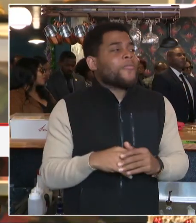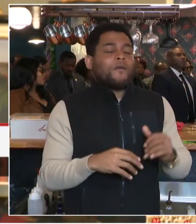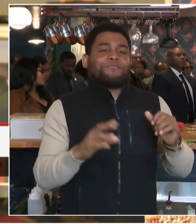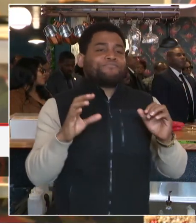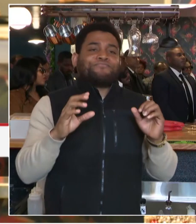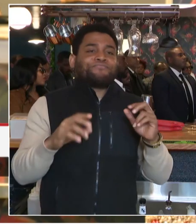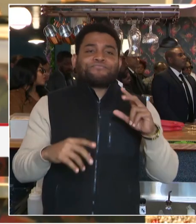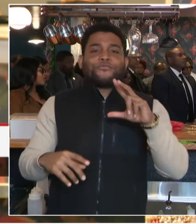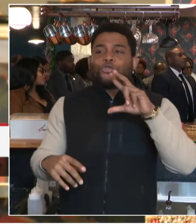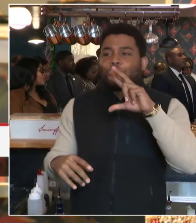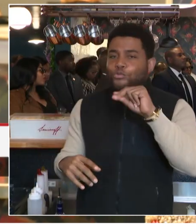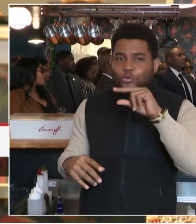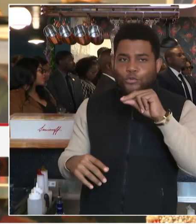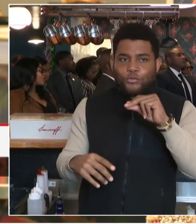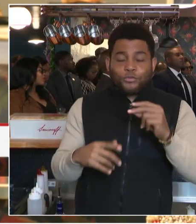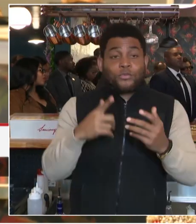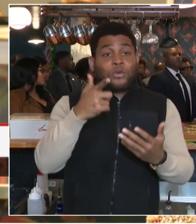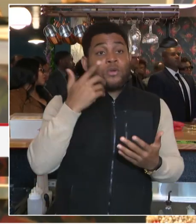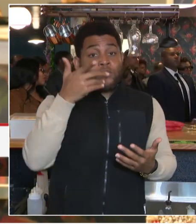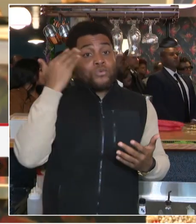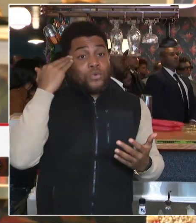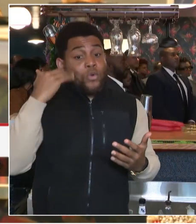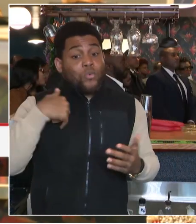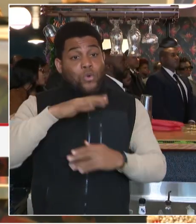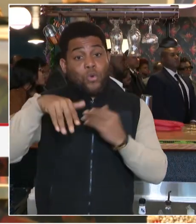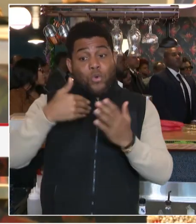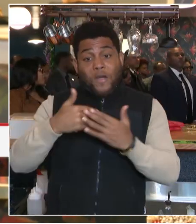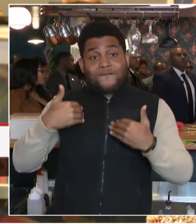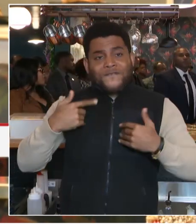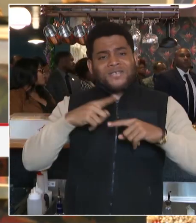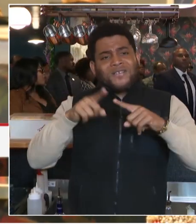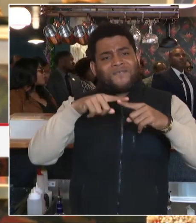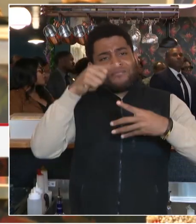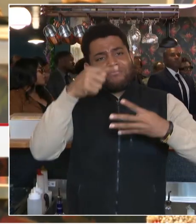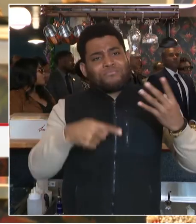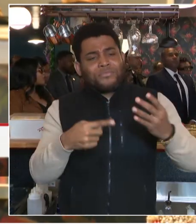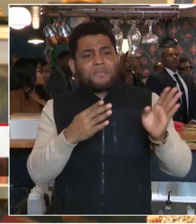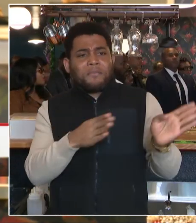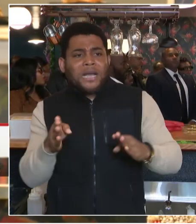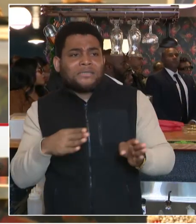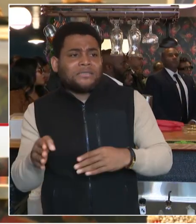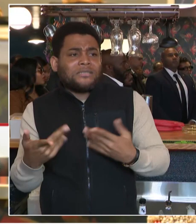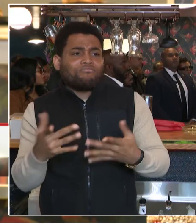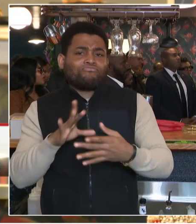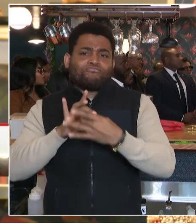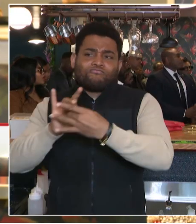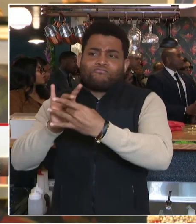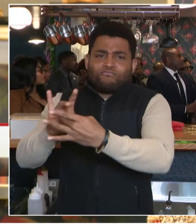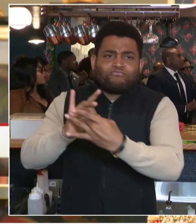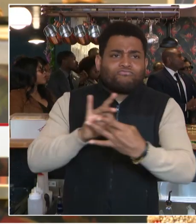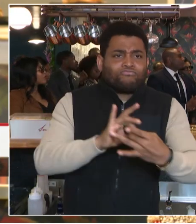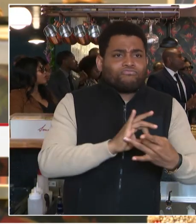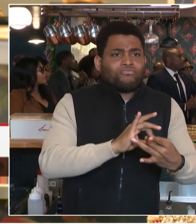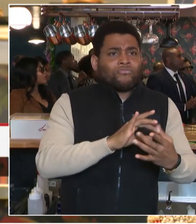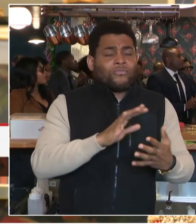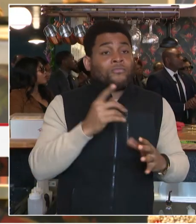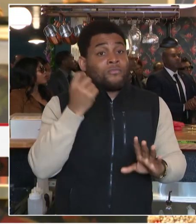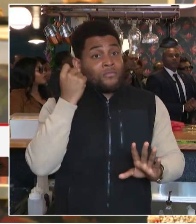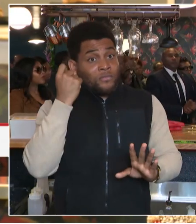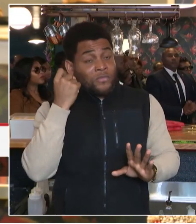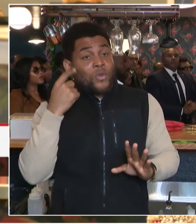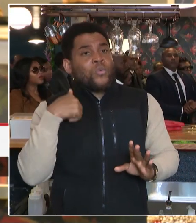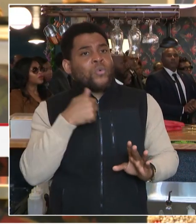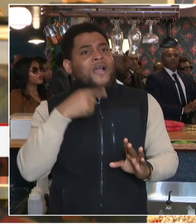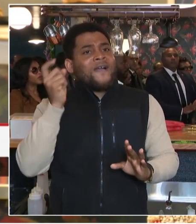have relationships, and what I understand that people respect is the ability to make tough decisions, no matter